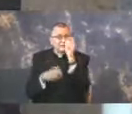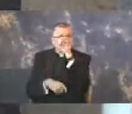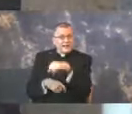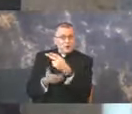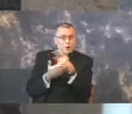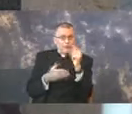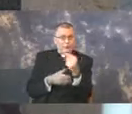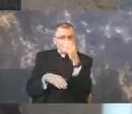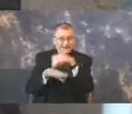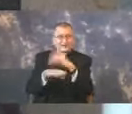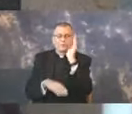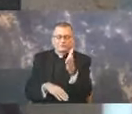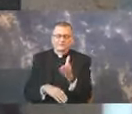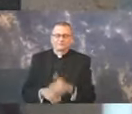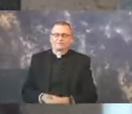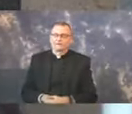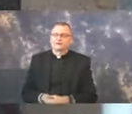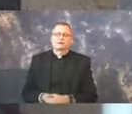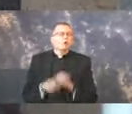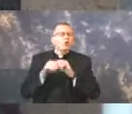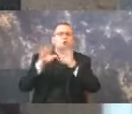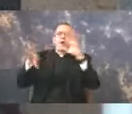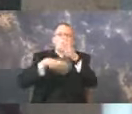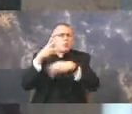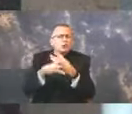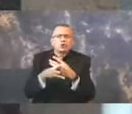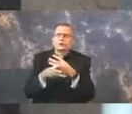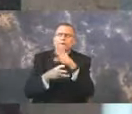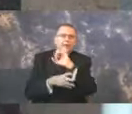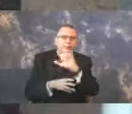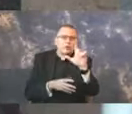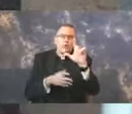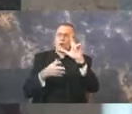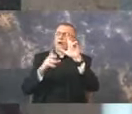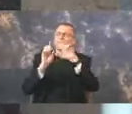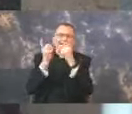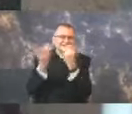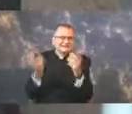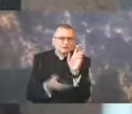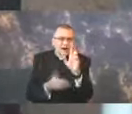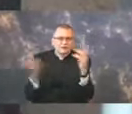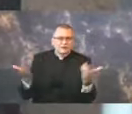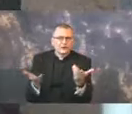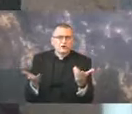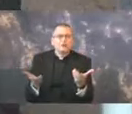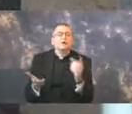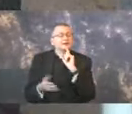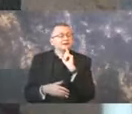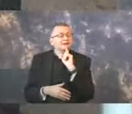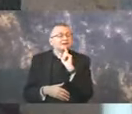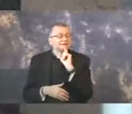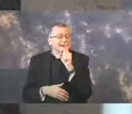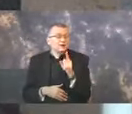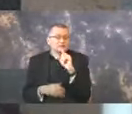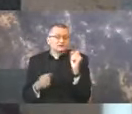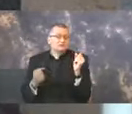Throughout the world today, throughout Illinois, throughout the Diocese of Rockford, there is sorrow, there is